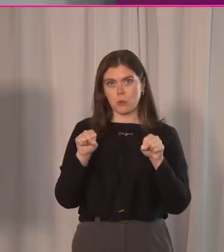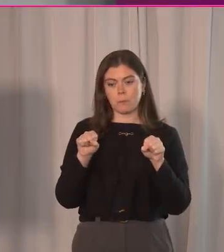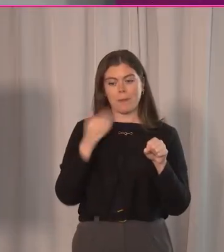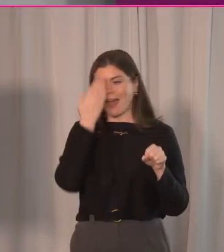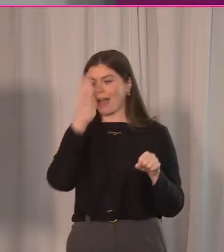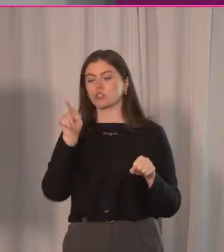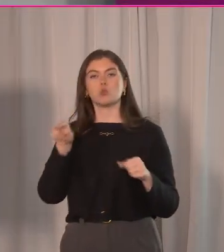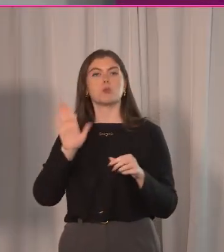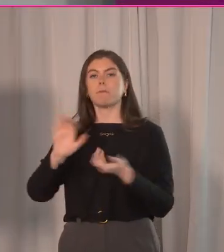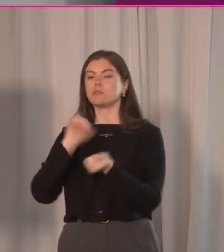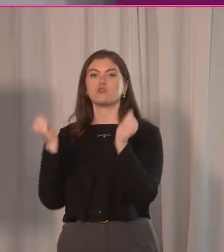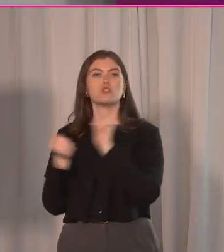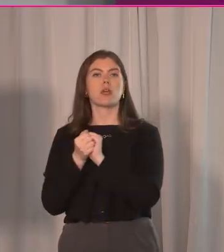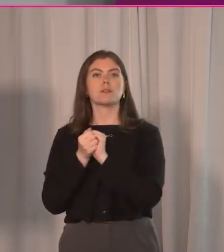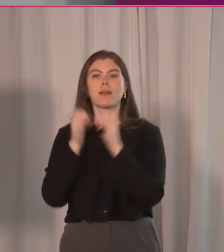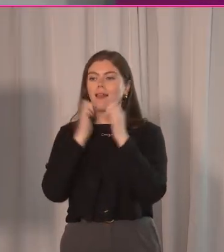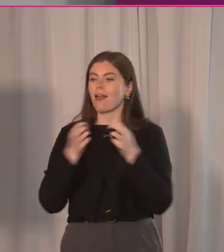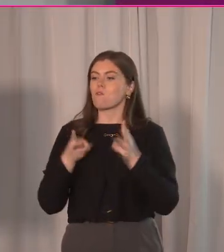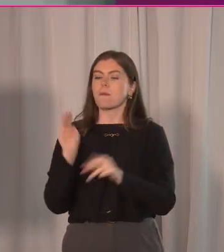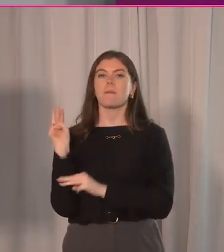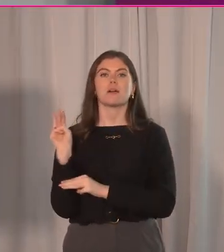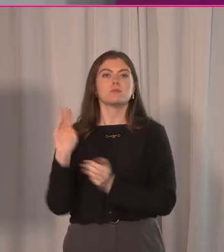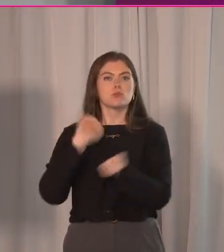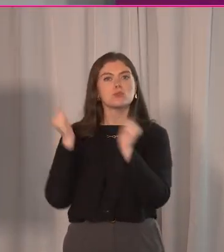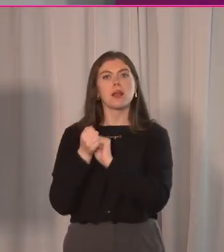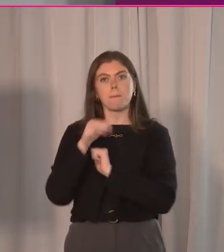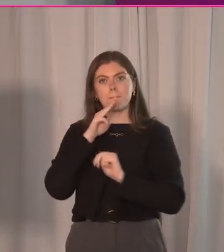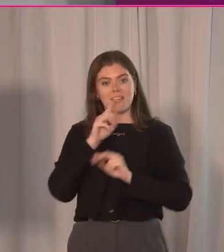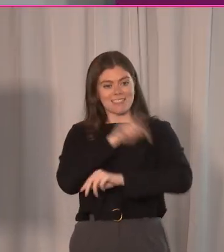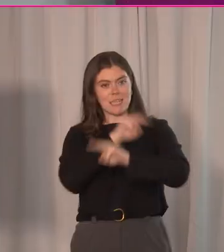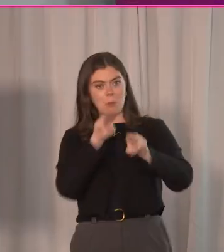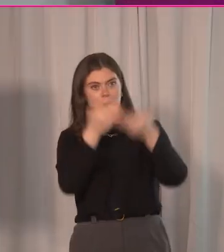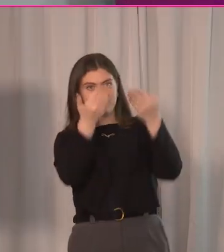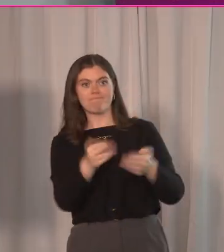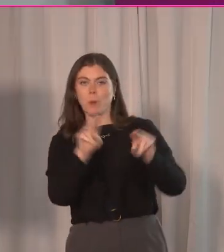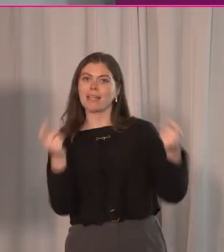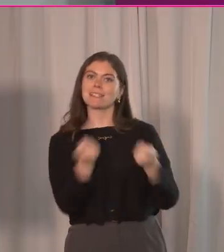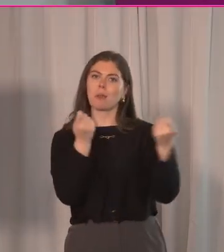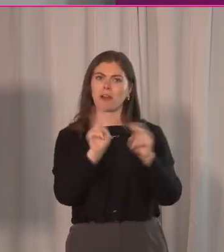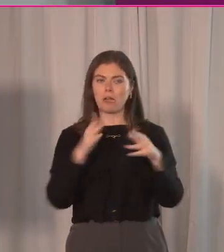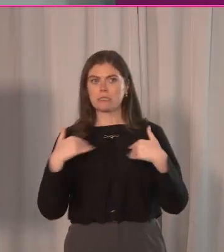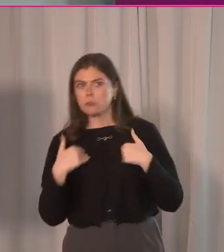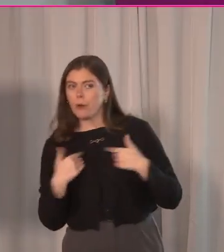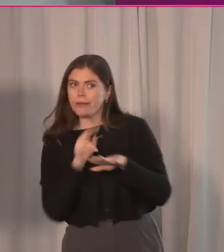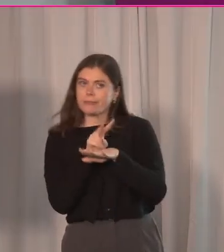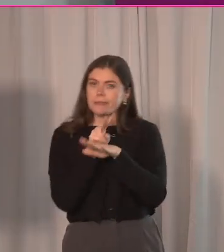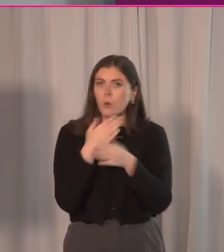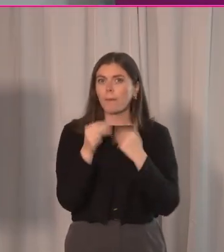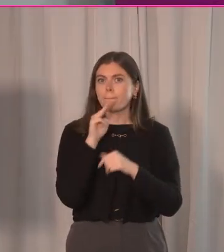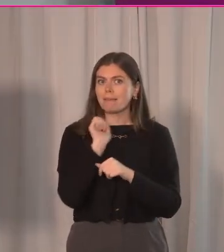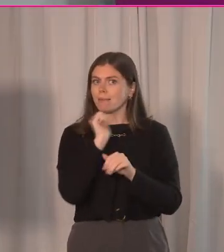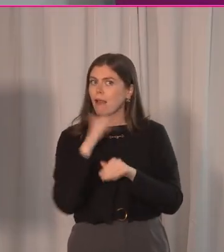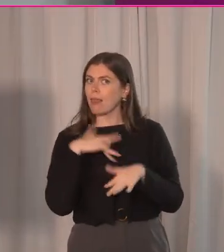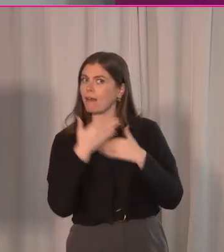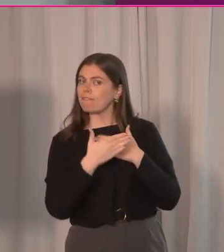attitude in every way that we can, so that we're celebrating disabled people rather than worrying about what that means for their lives all